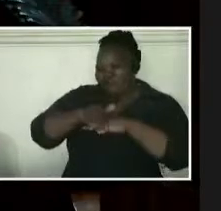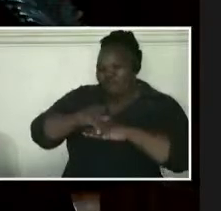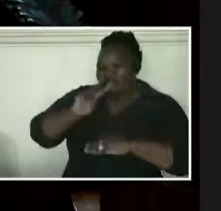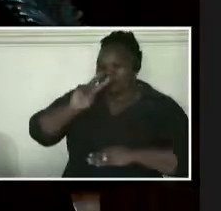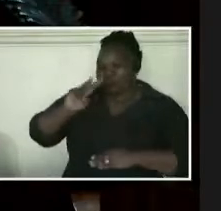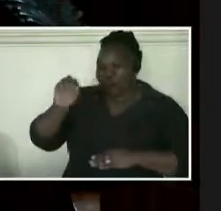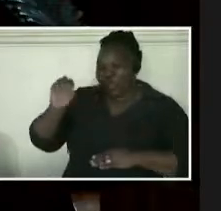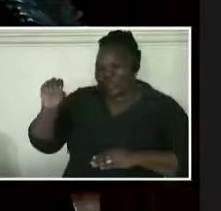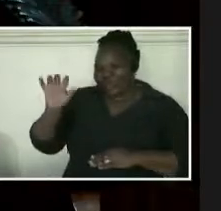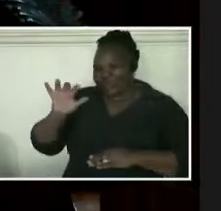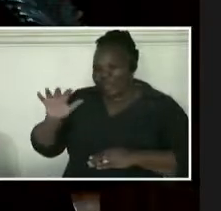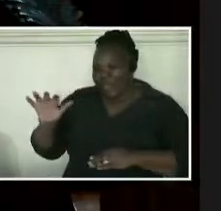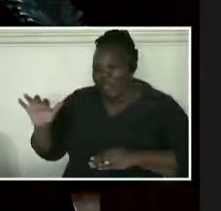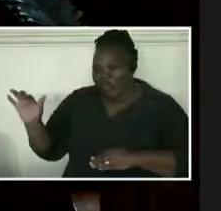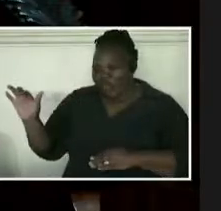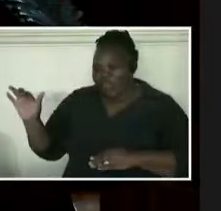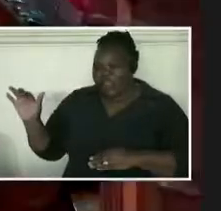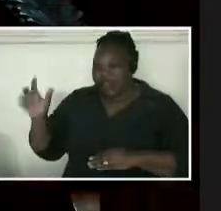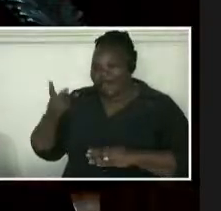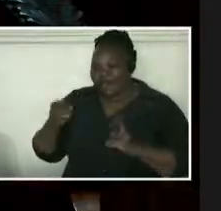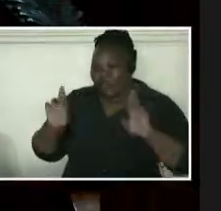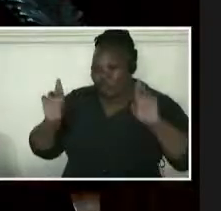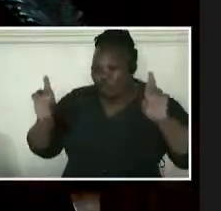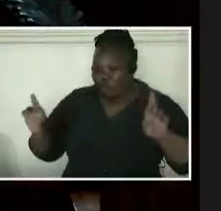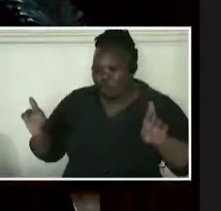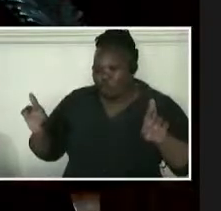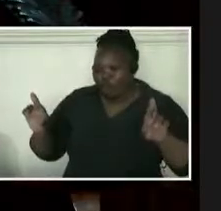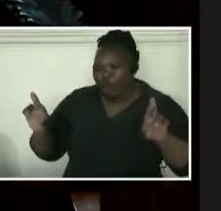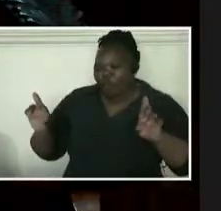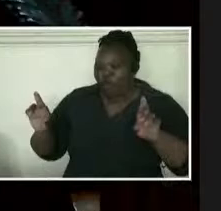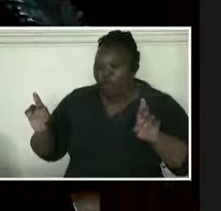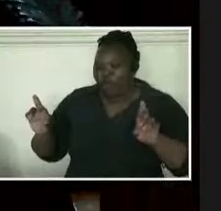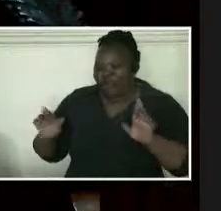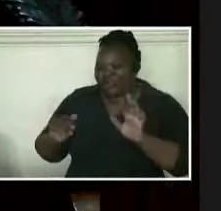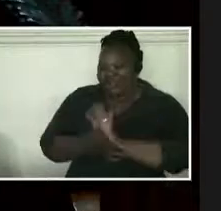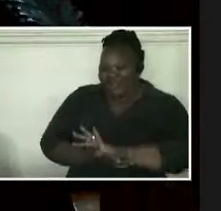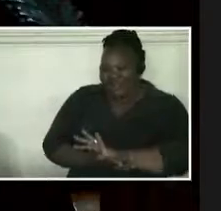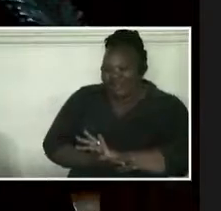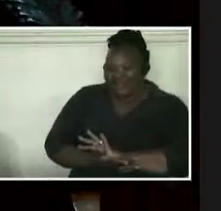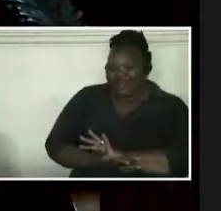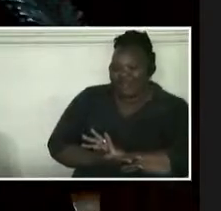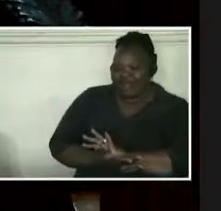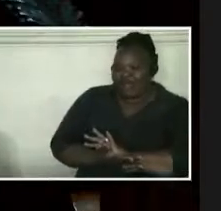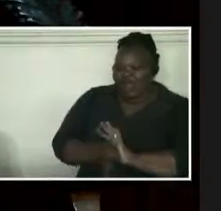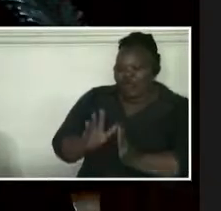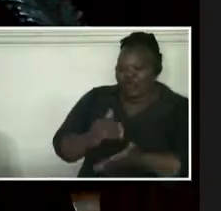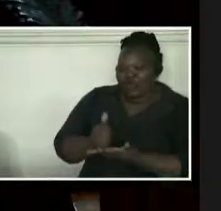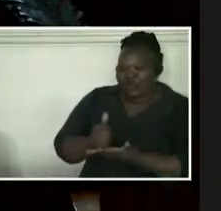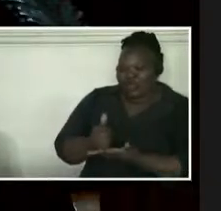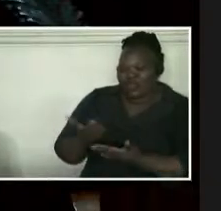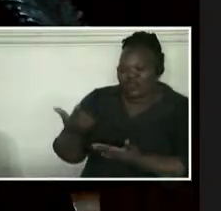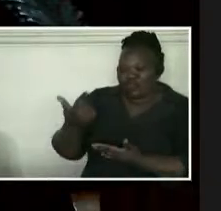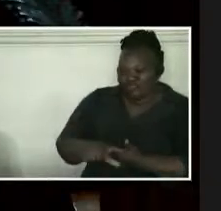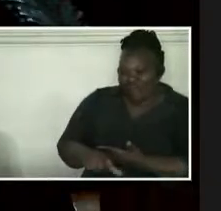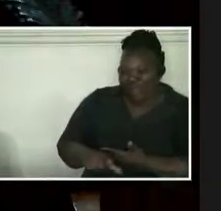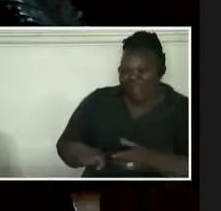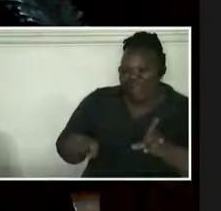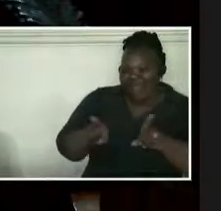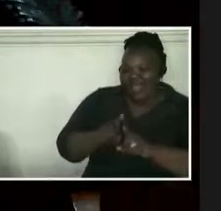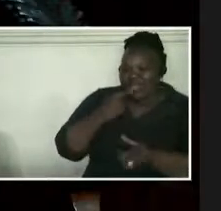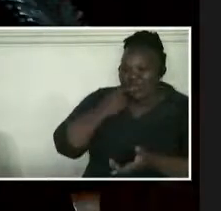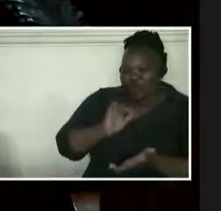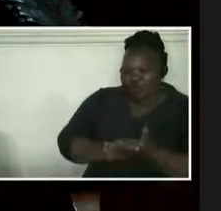rents we are there we are nevertheless hoping that disaster relief funding will be forthcoming as promised by the national